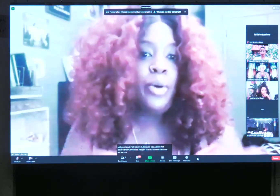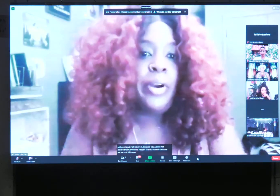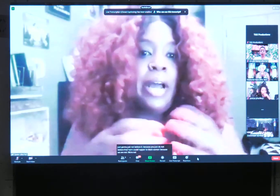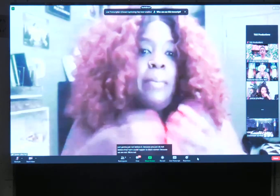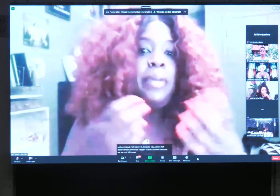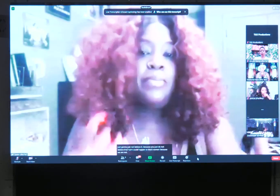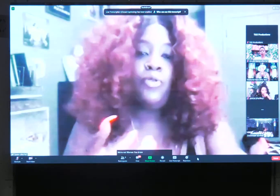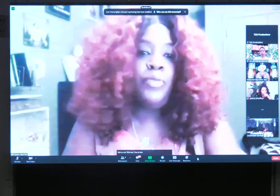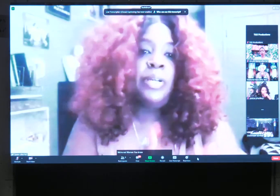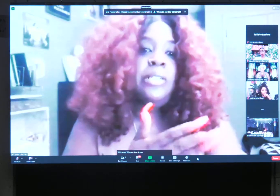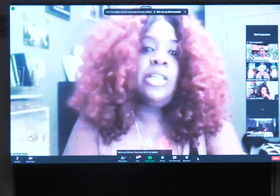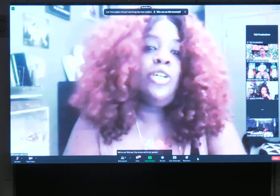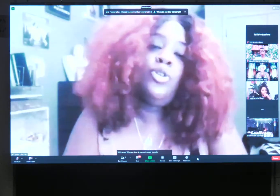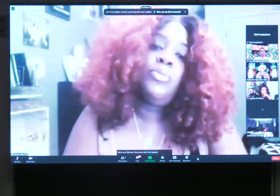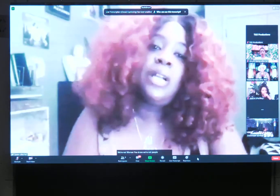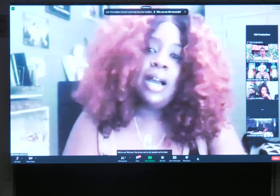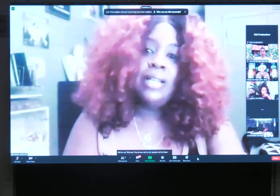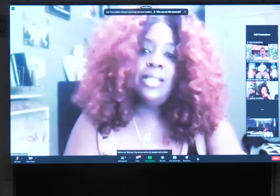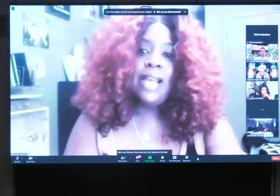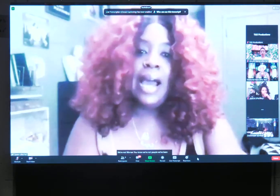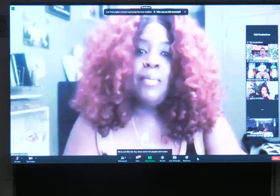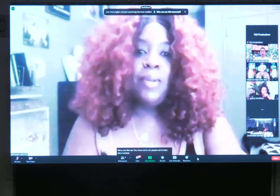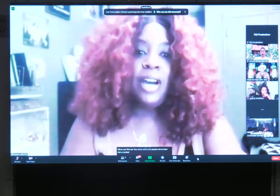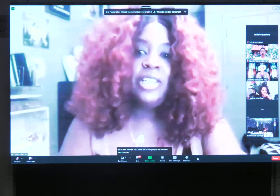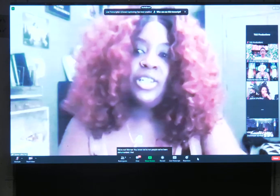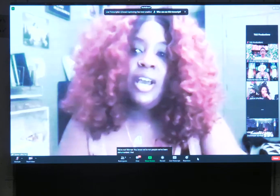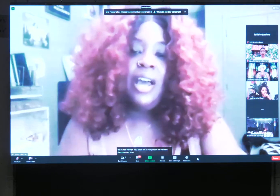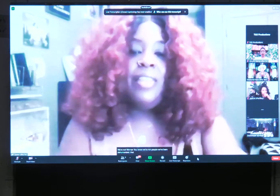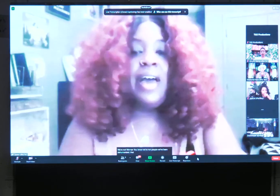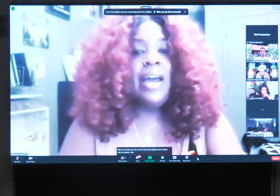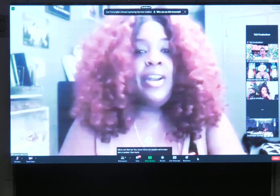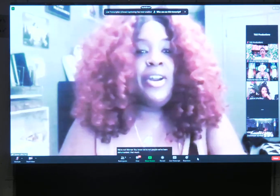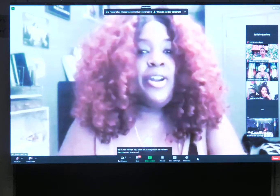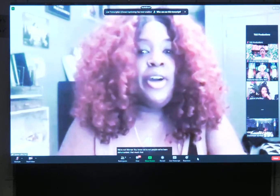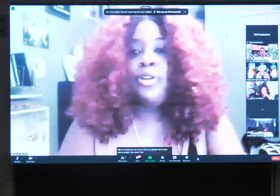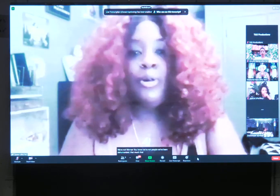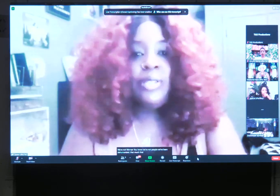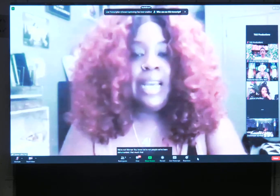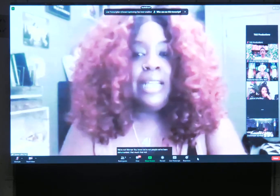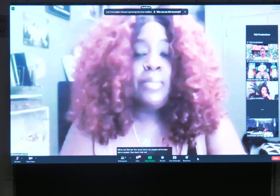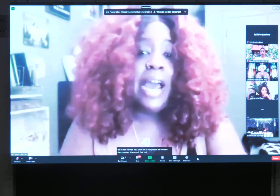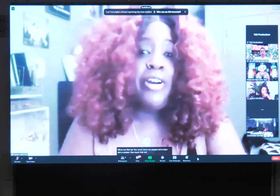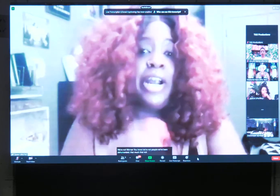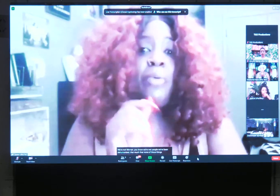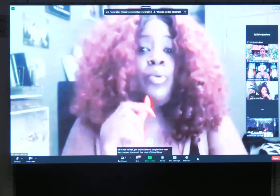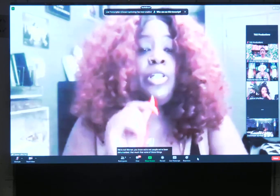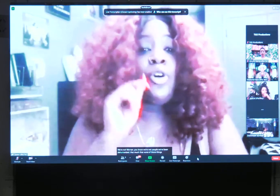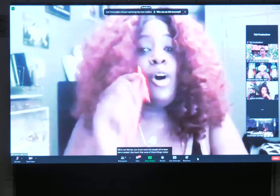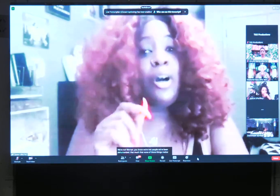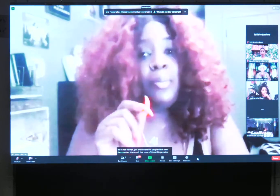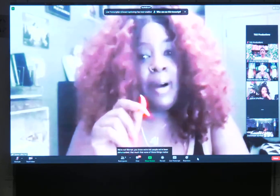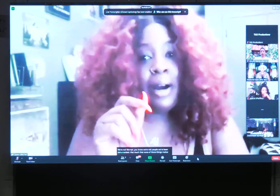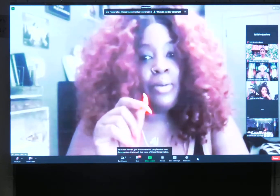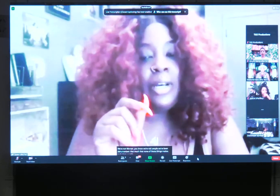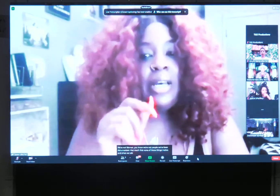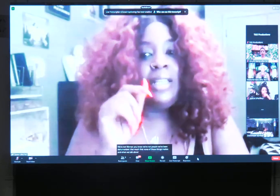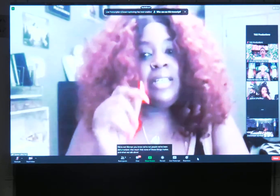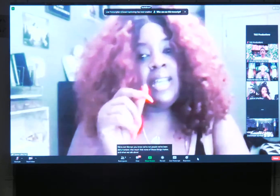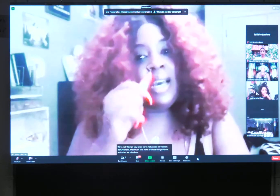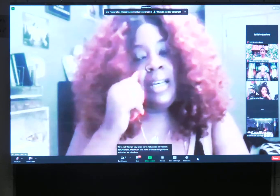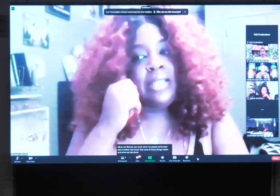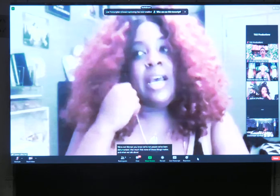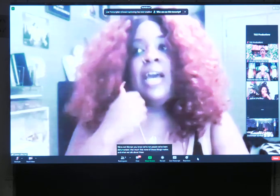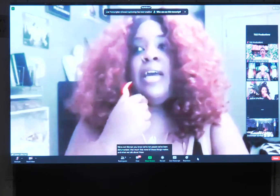women, we're not people. We've been dehumanized that much that none of those things matter. And when we talk about